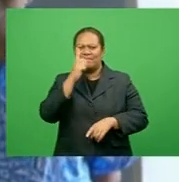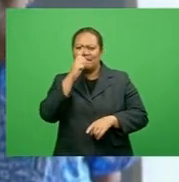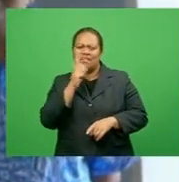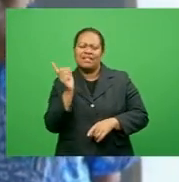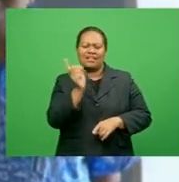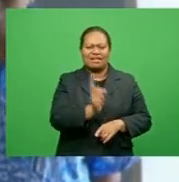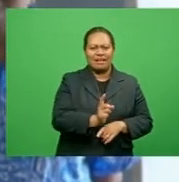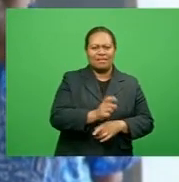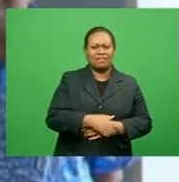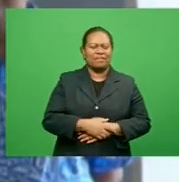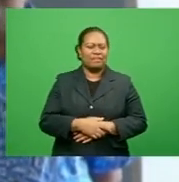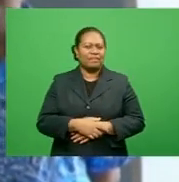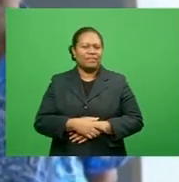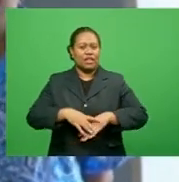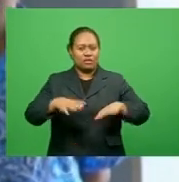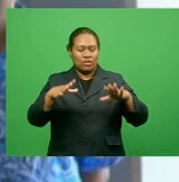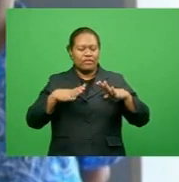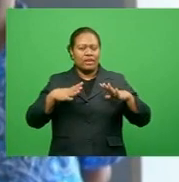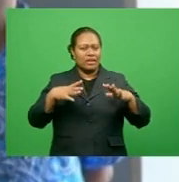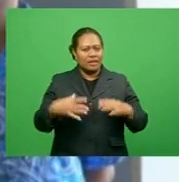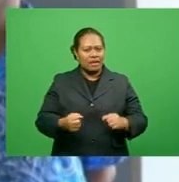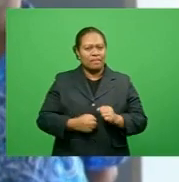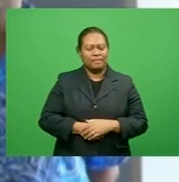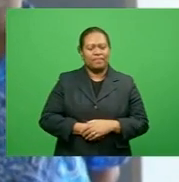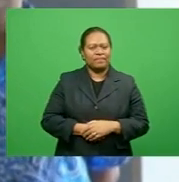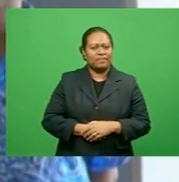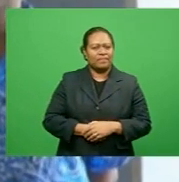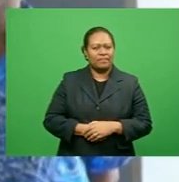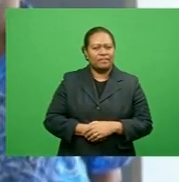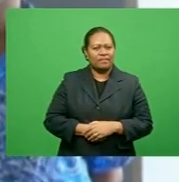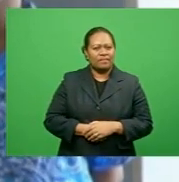The financial freedom to purchase things